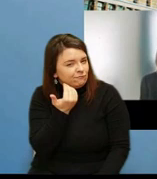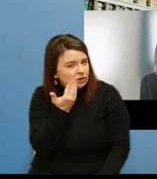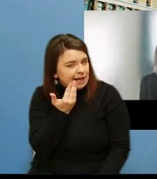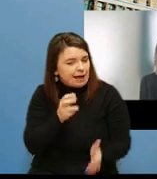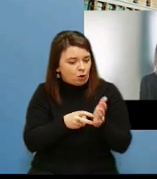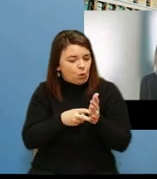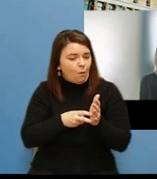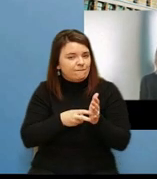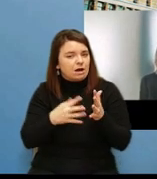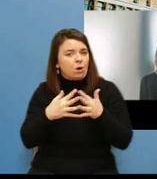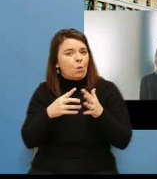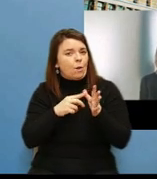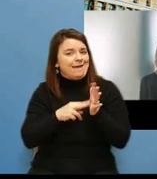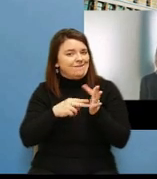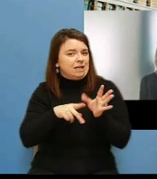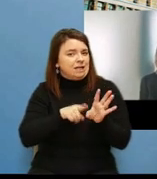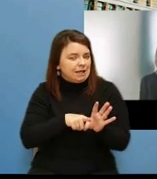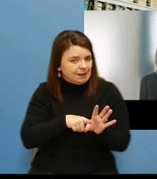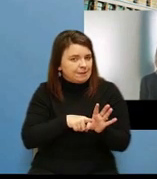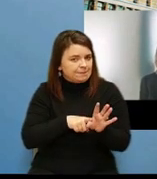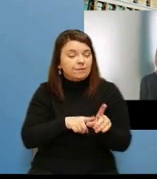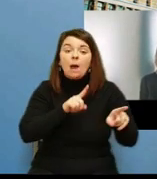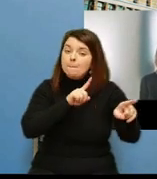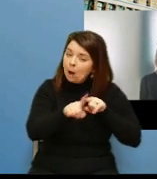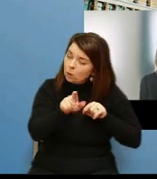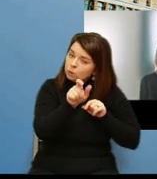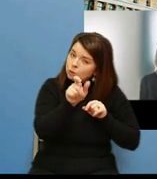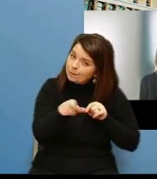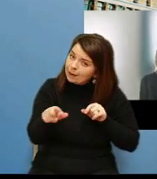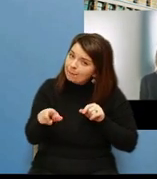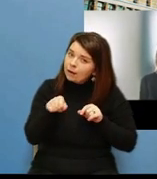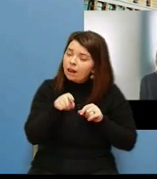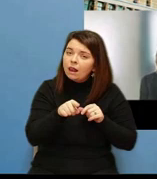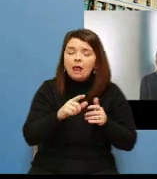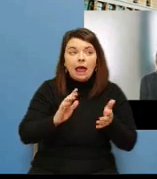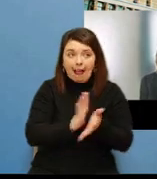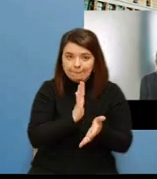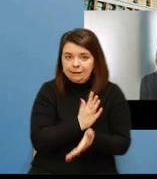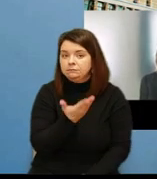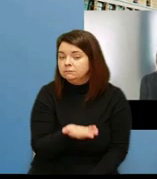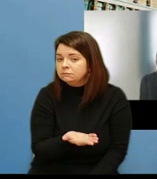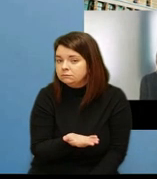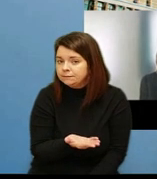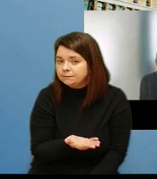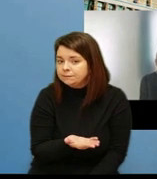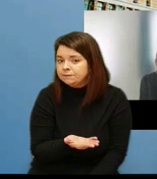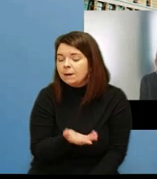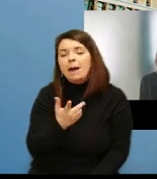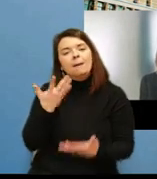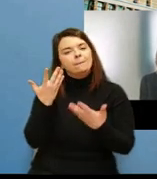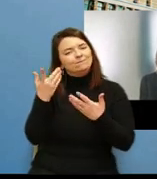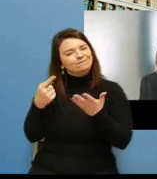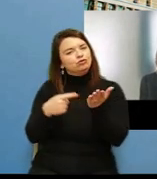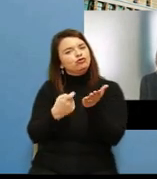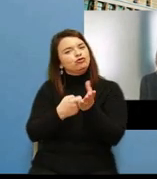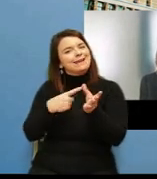appointments every day happening in Norfolk and Waveney. And for the vast majority of people, they're probably